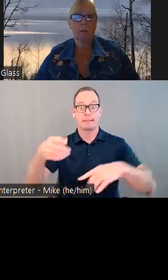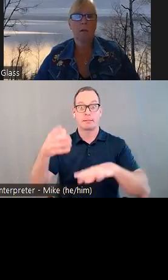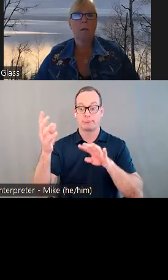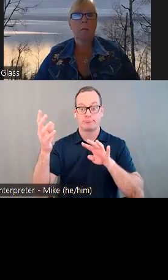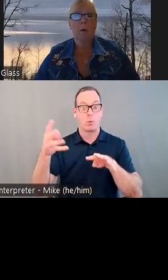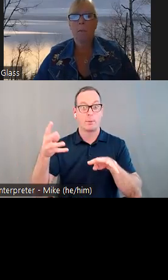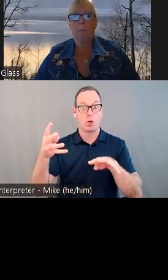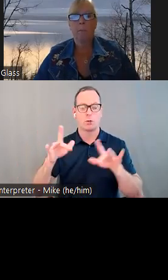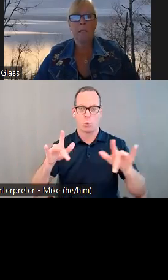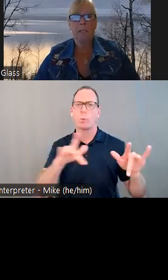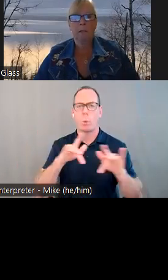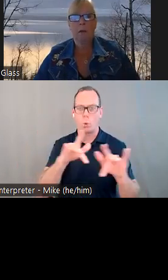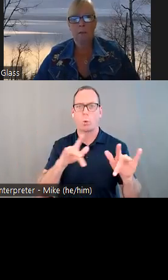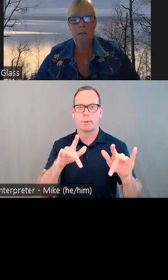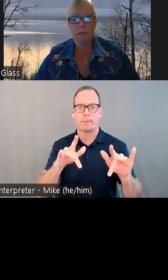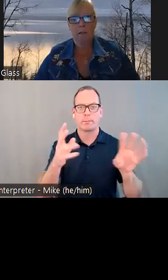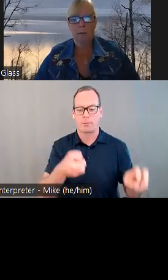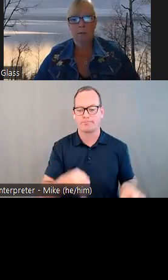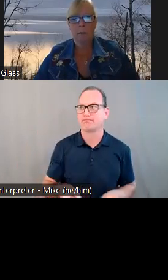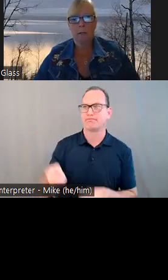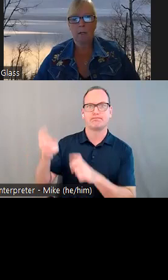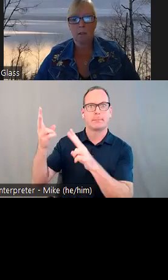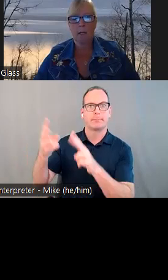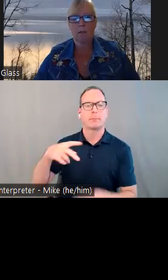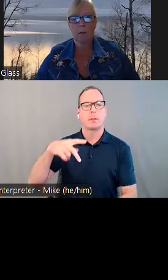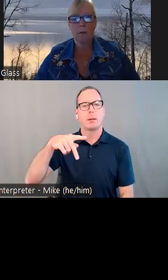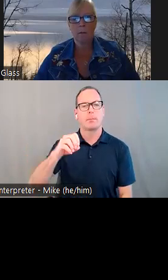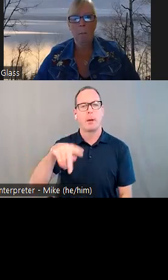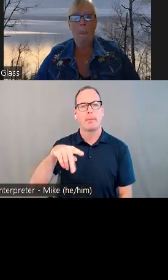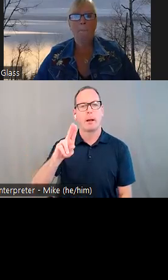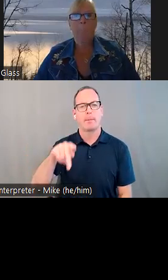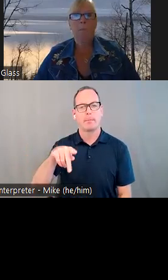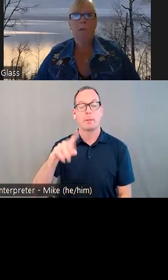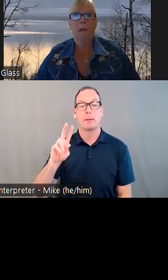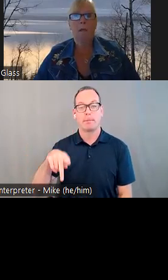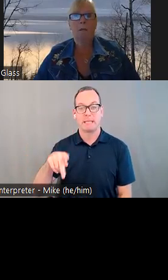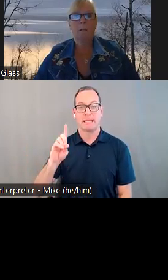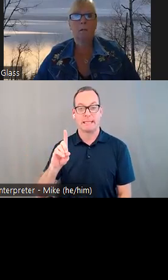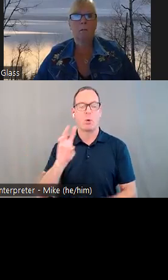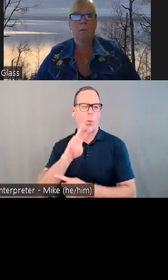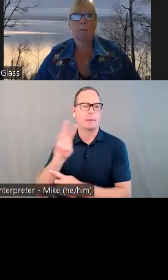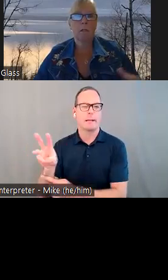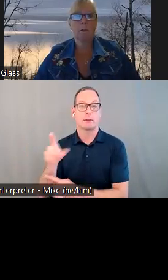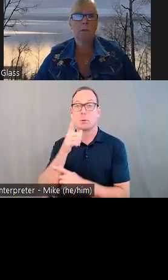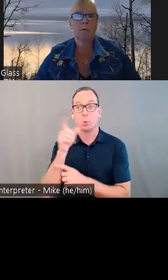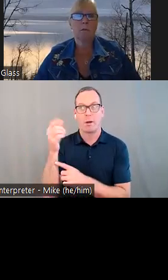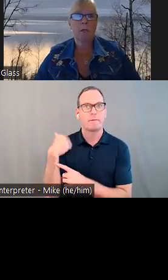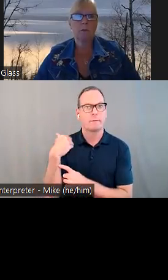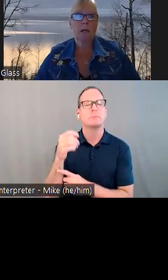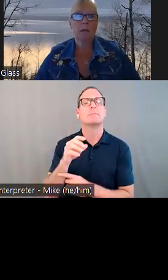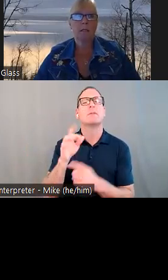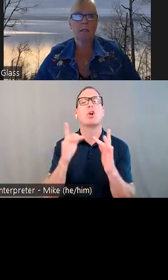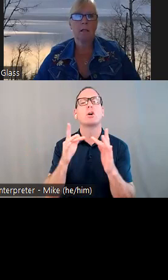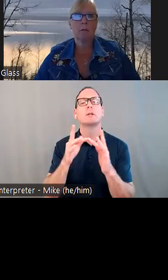the pop-up PD website that's hosted by Contact North. And there's a couple of different ways